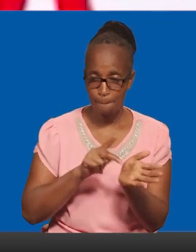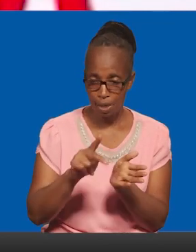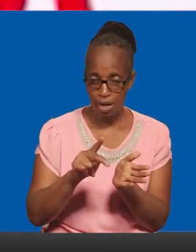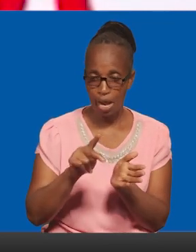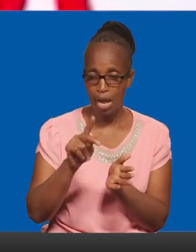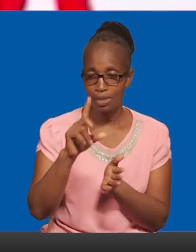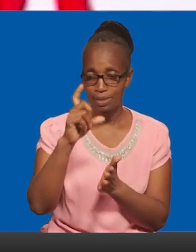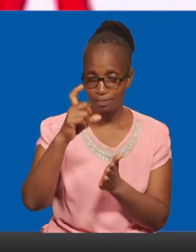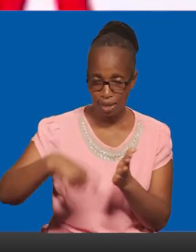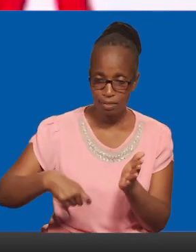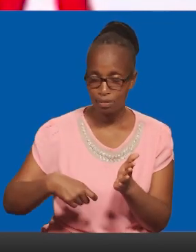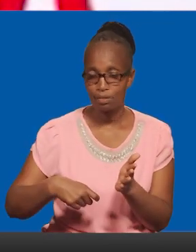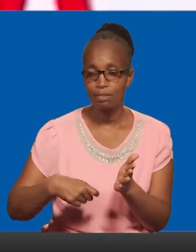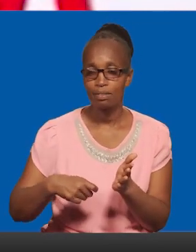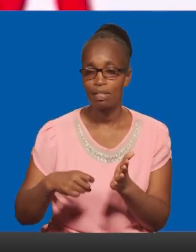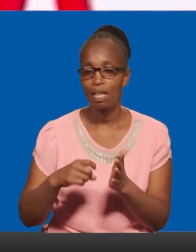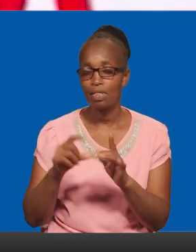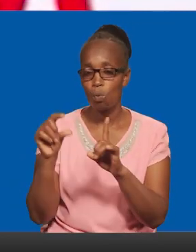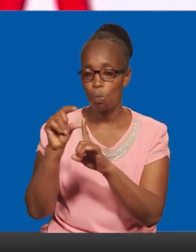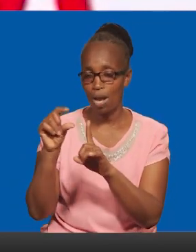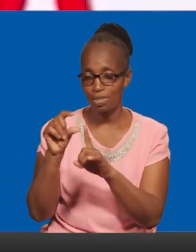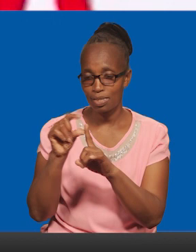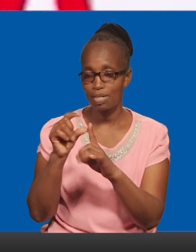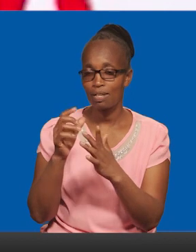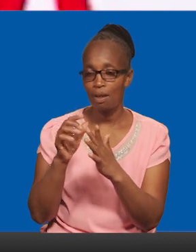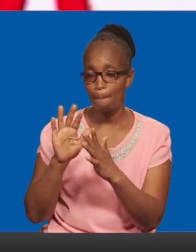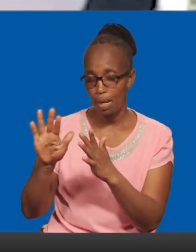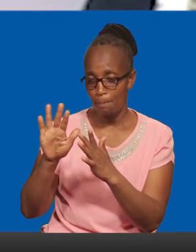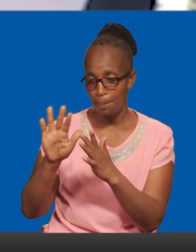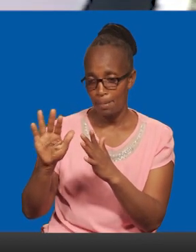the tax, I'm better off with the tax than the salary.